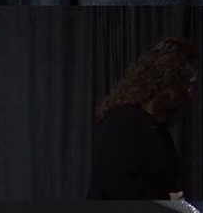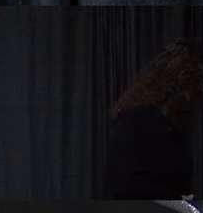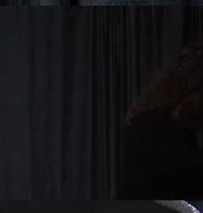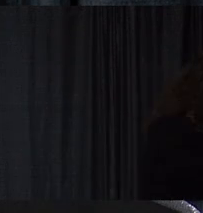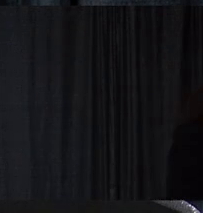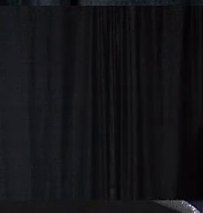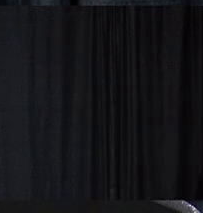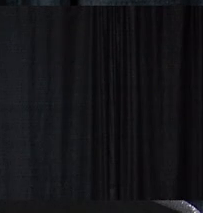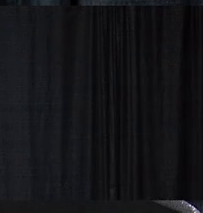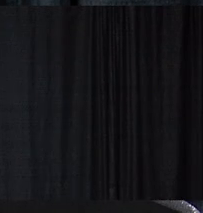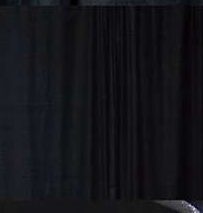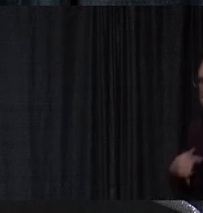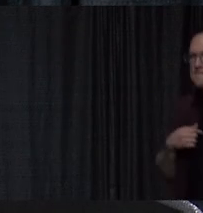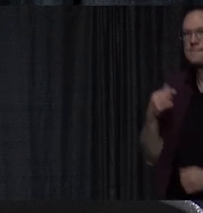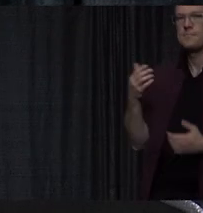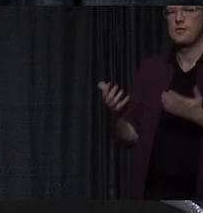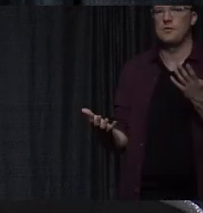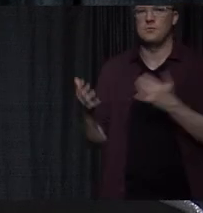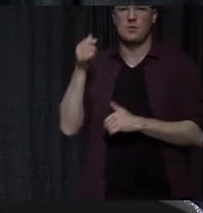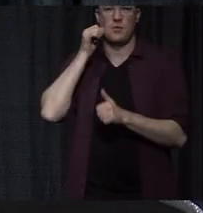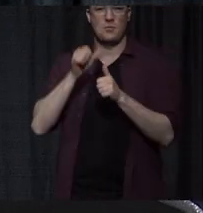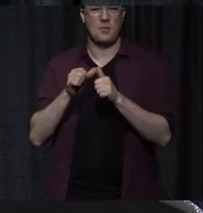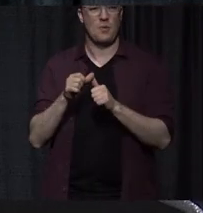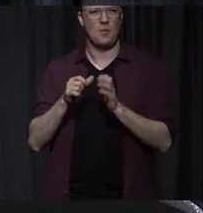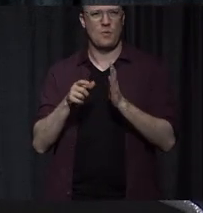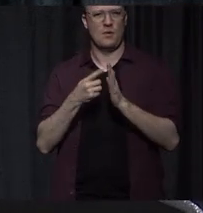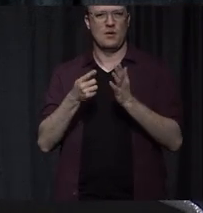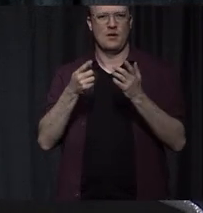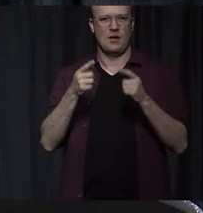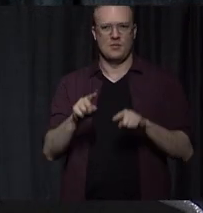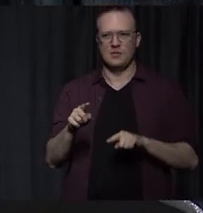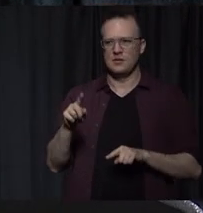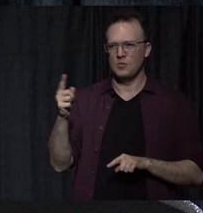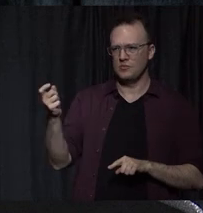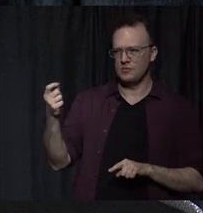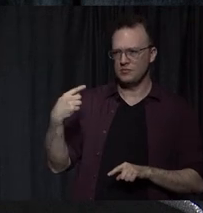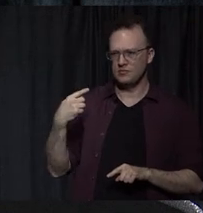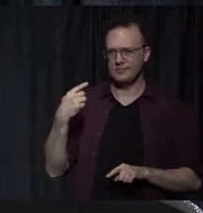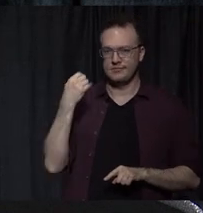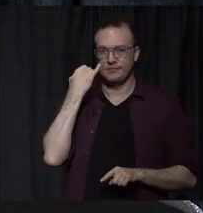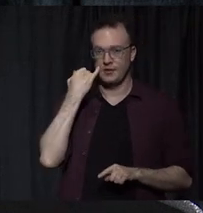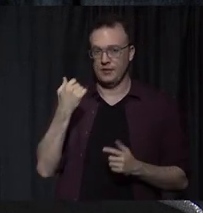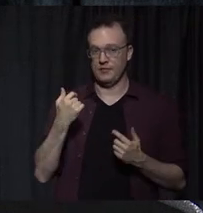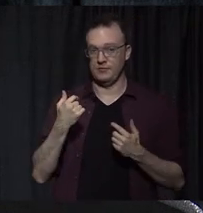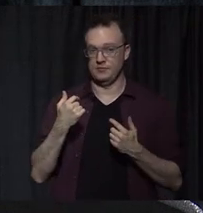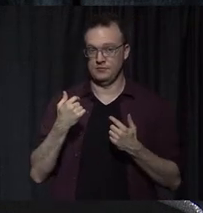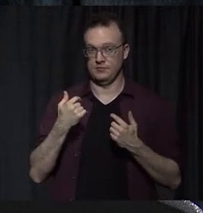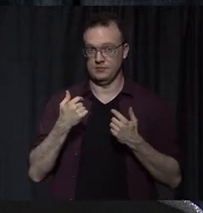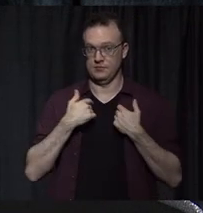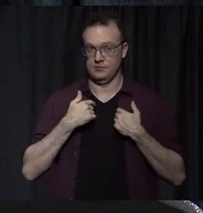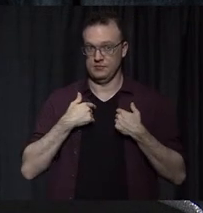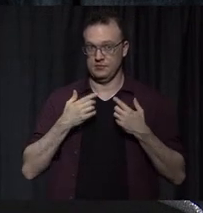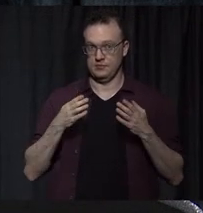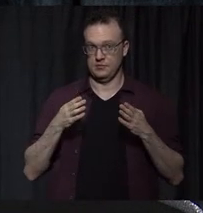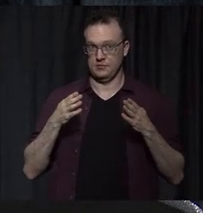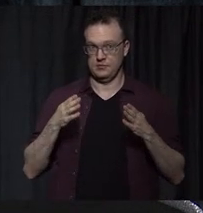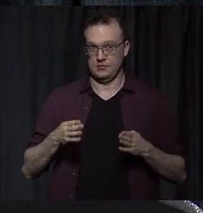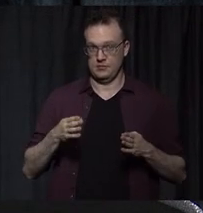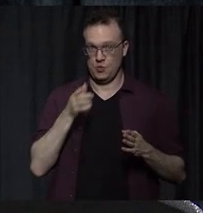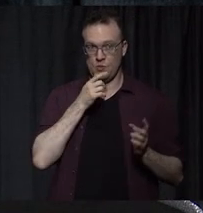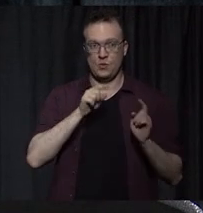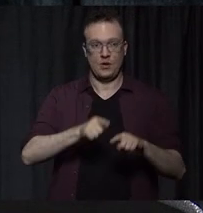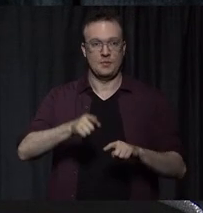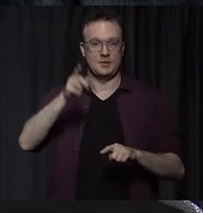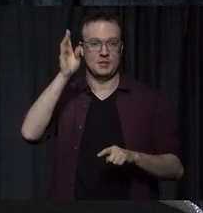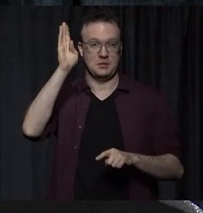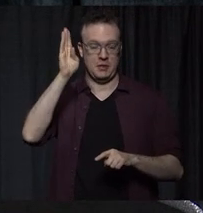I remember the moment, one of the moments that I was asked if I'm the one that's coming to